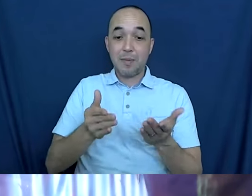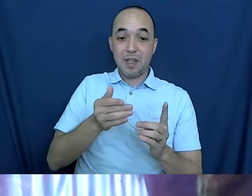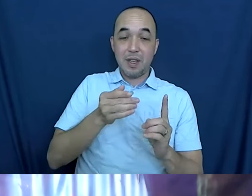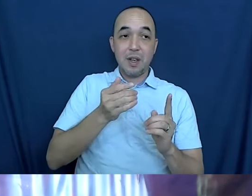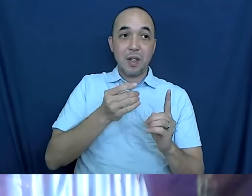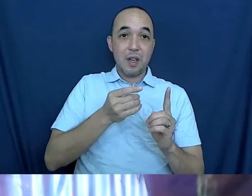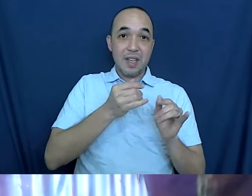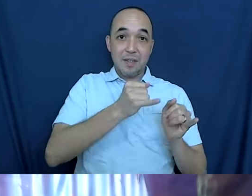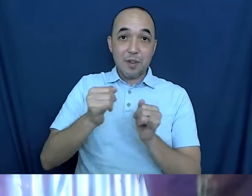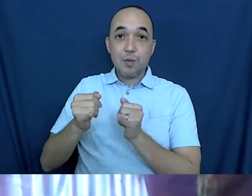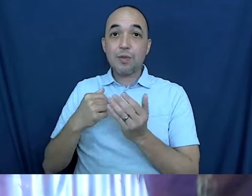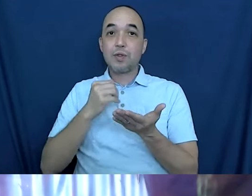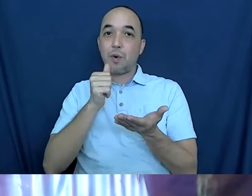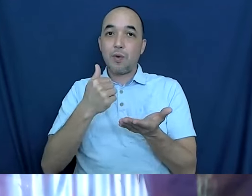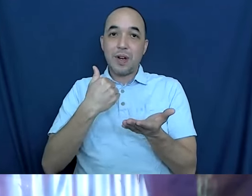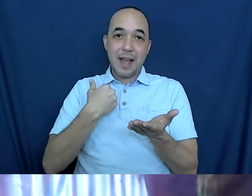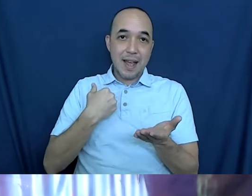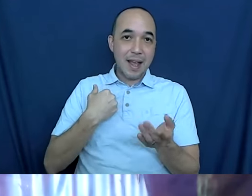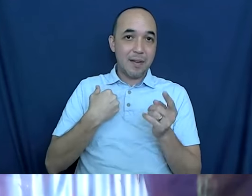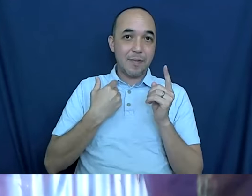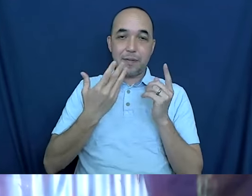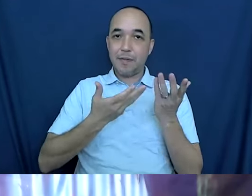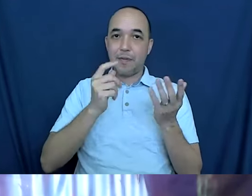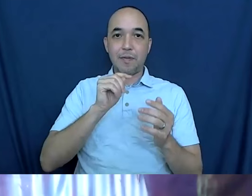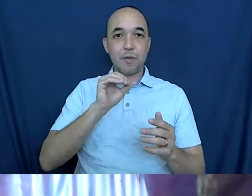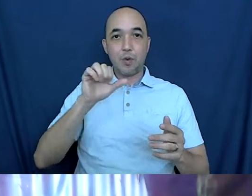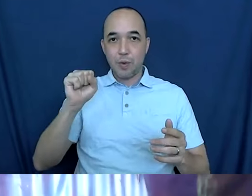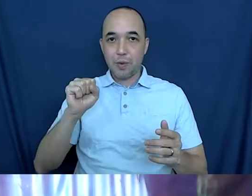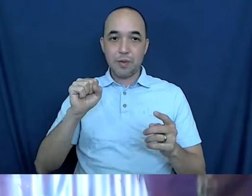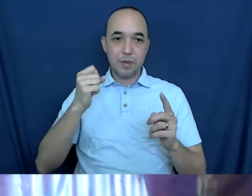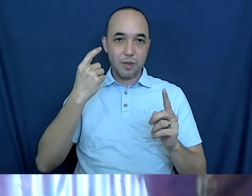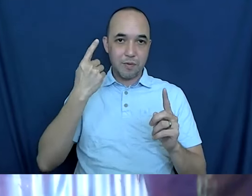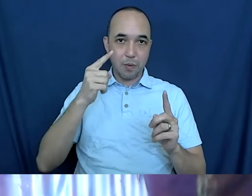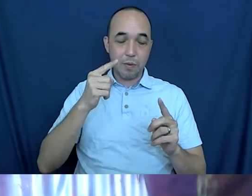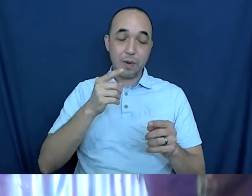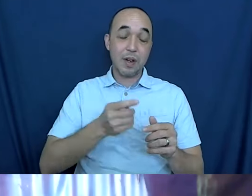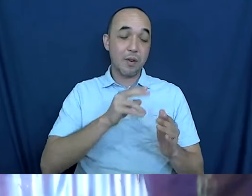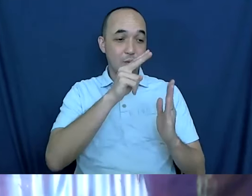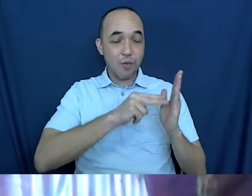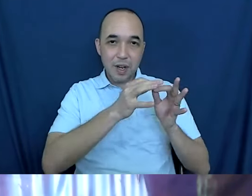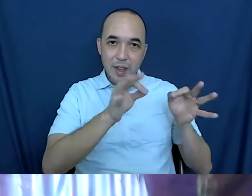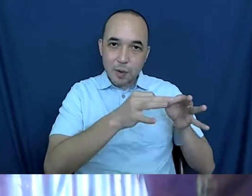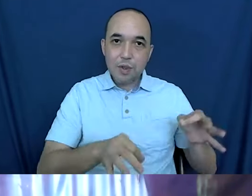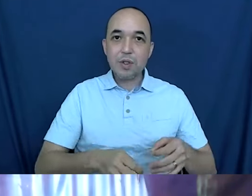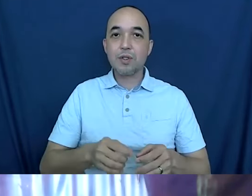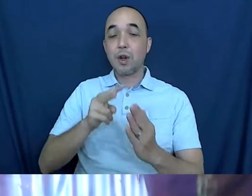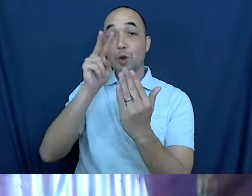point. Using language, reading music, understanding different codes or